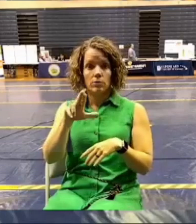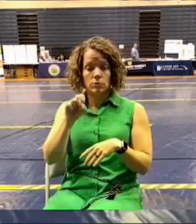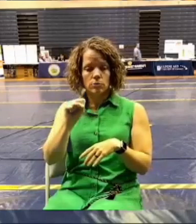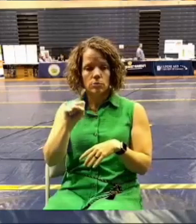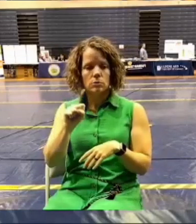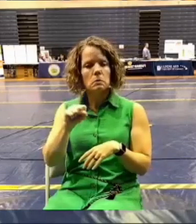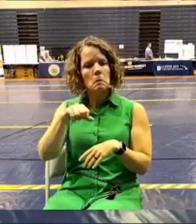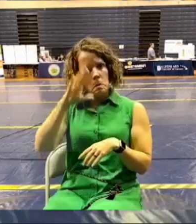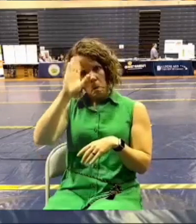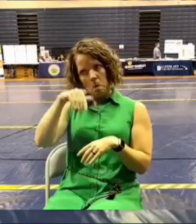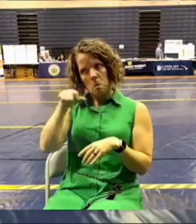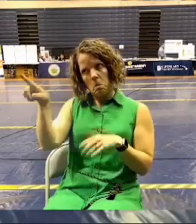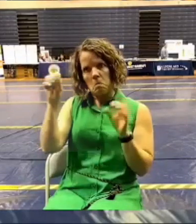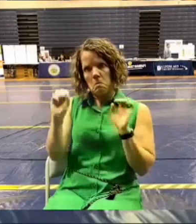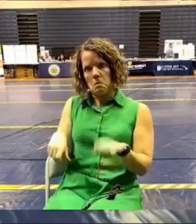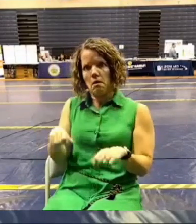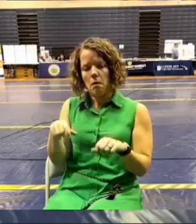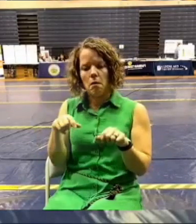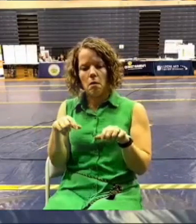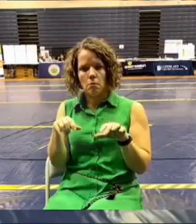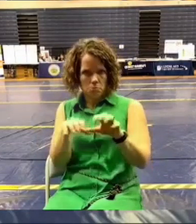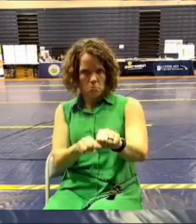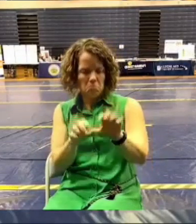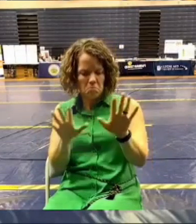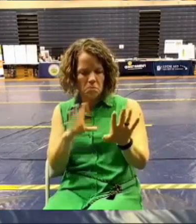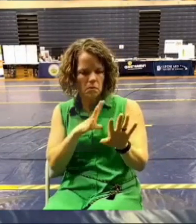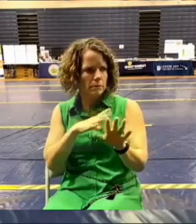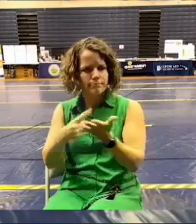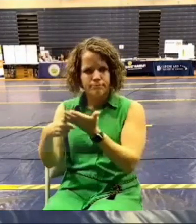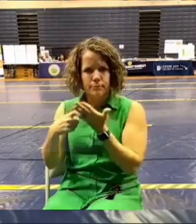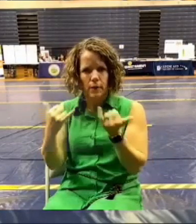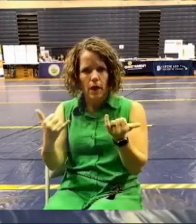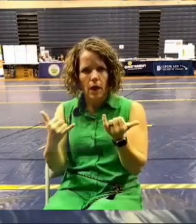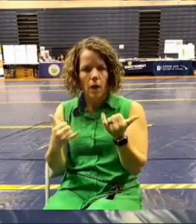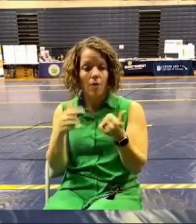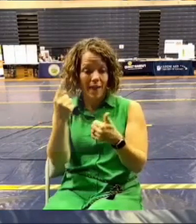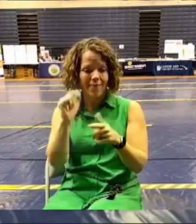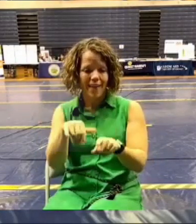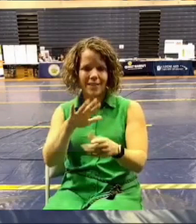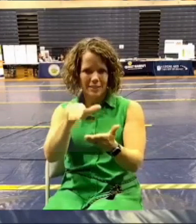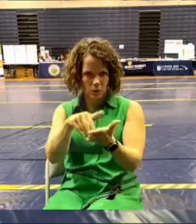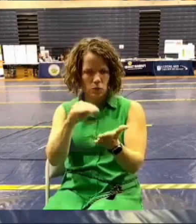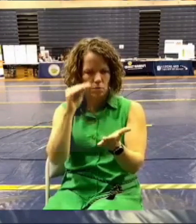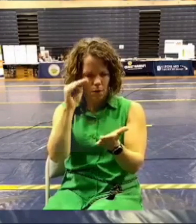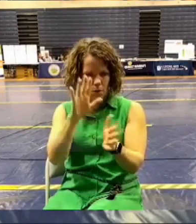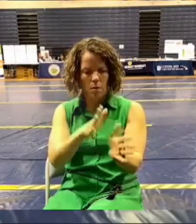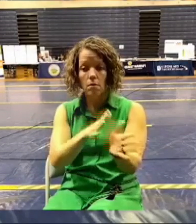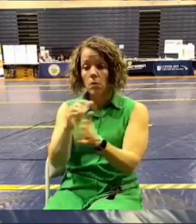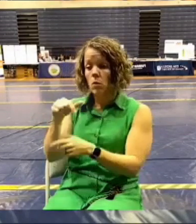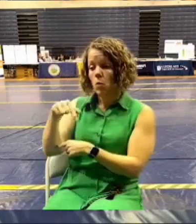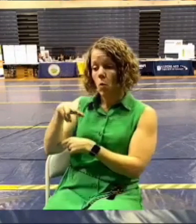those discussions are happening now, you have eminent domain, the 20 acres, the quarry site,